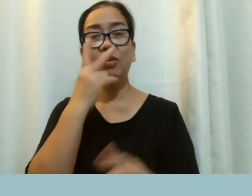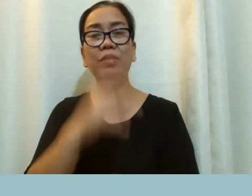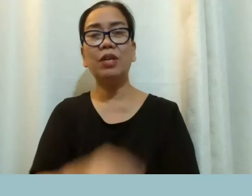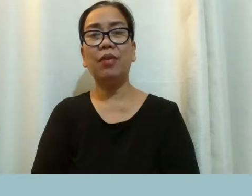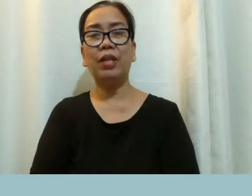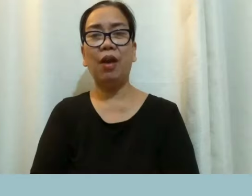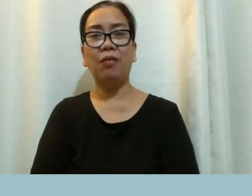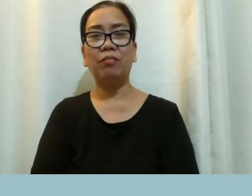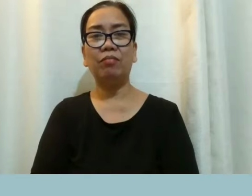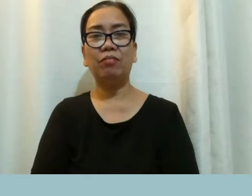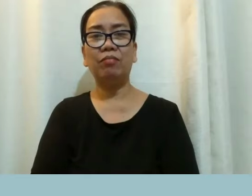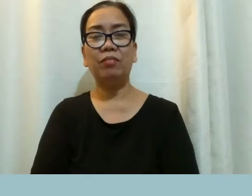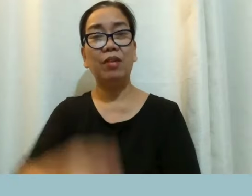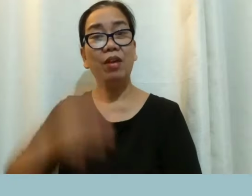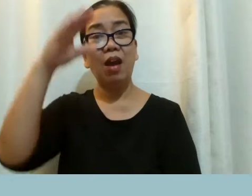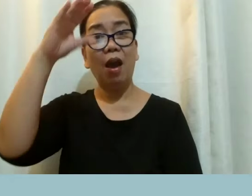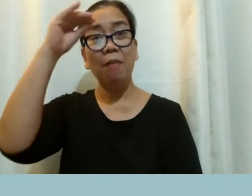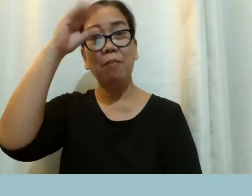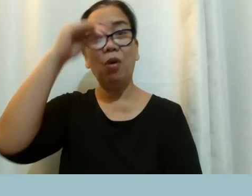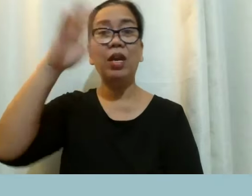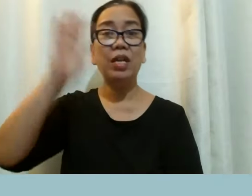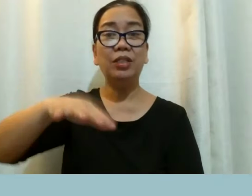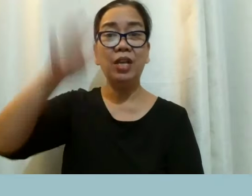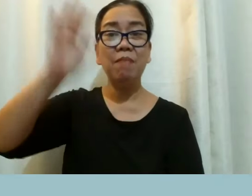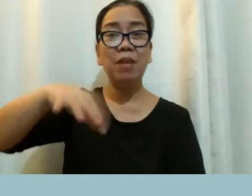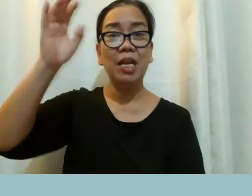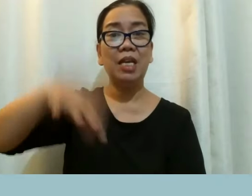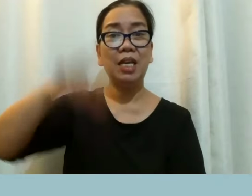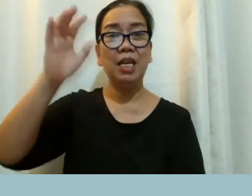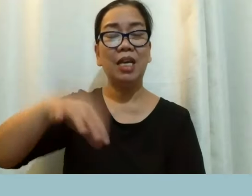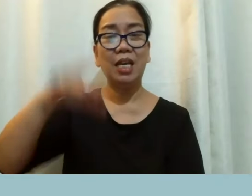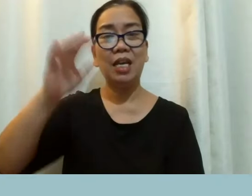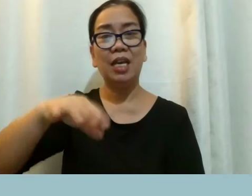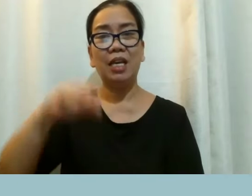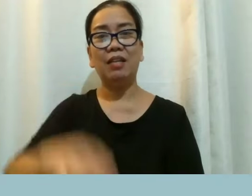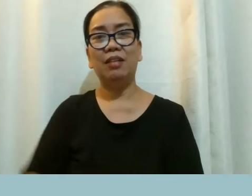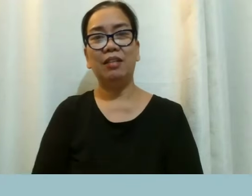What do you see right now? A boy dribbling